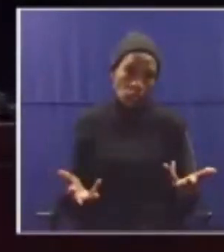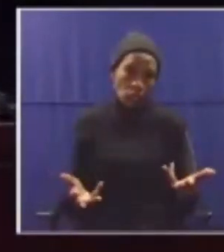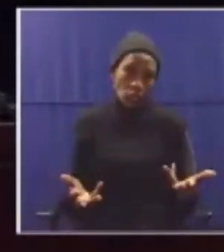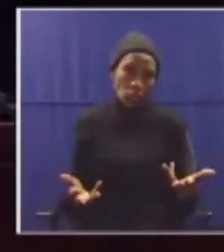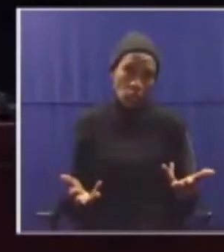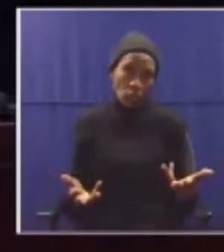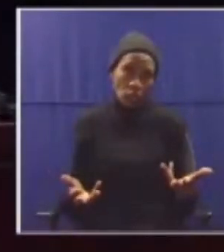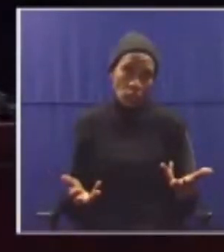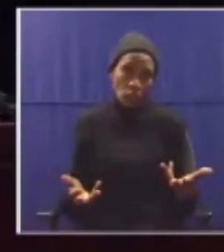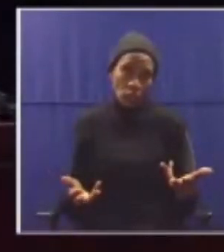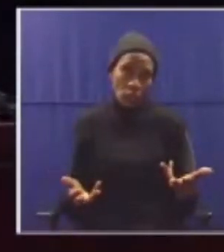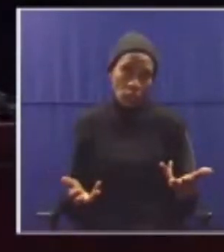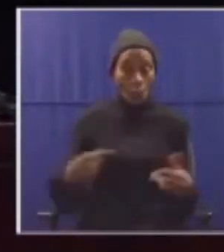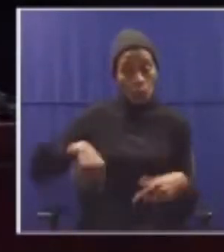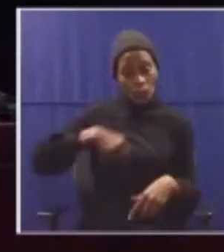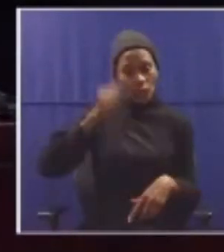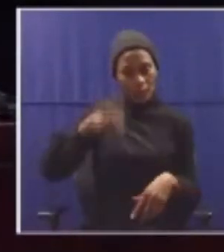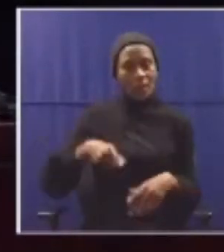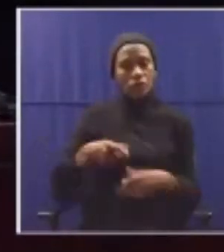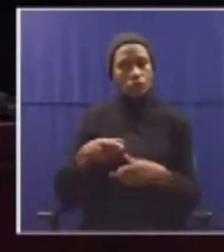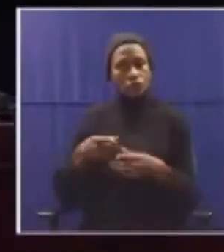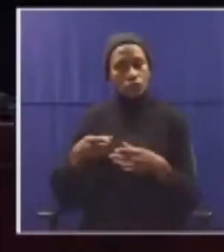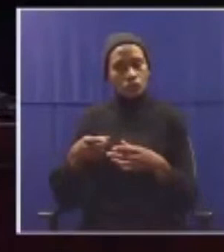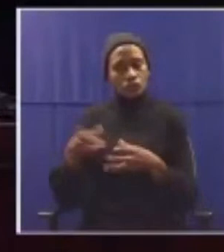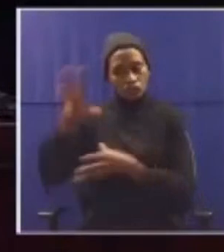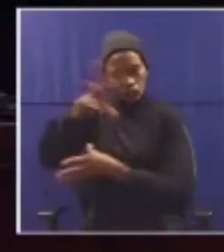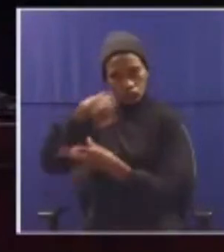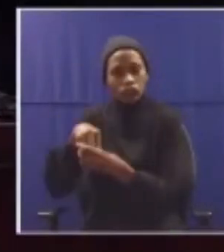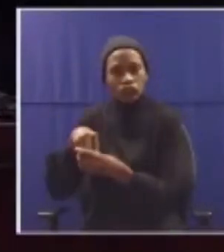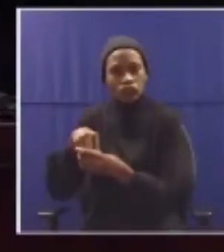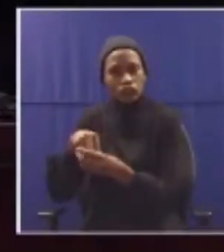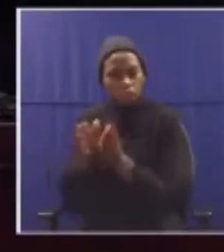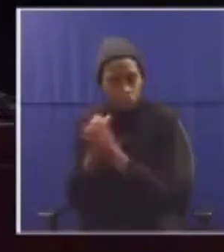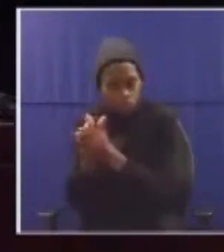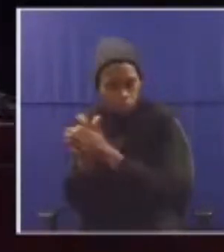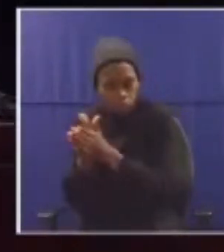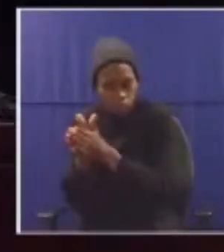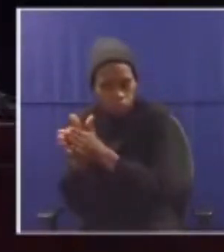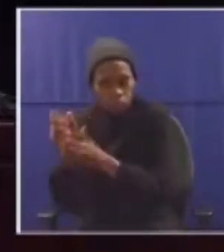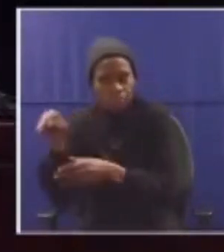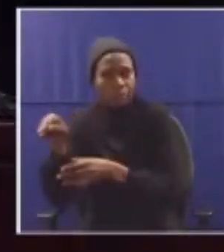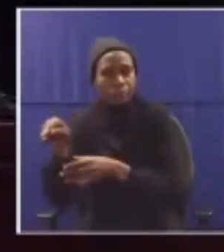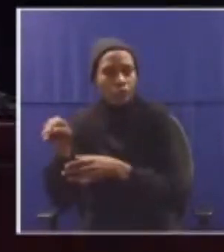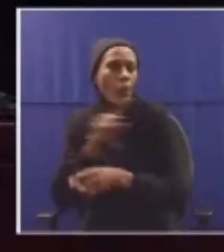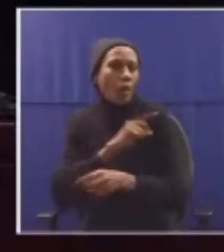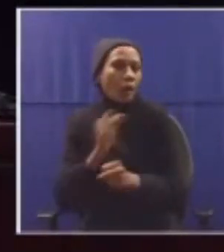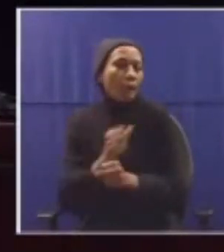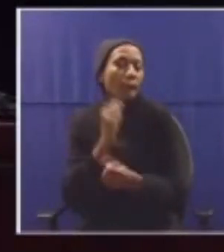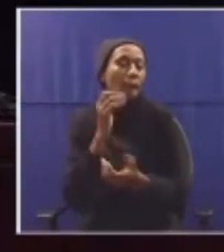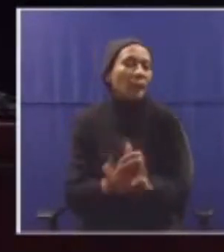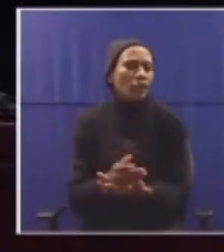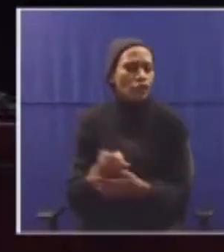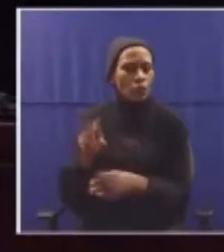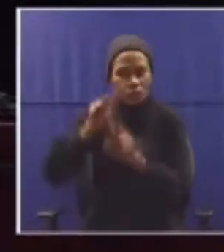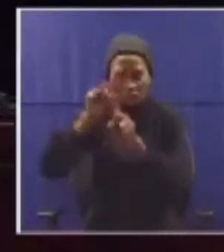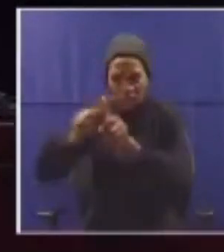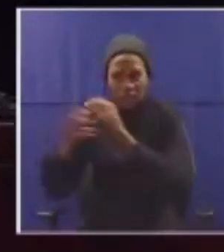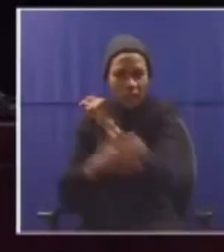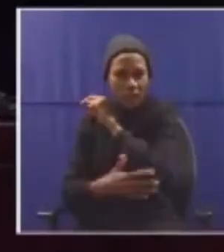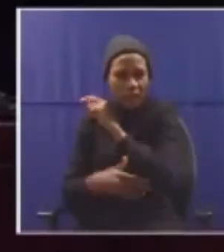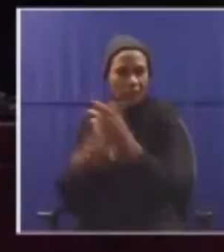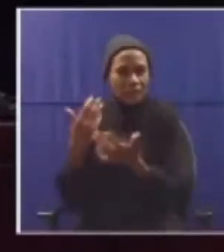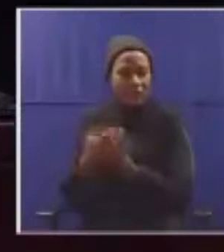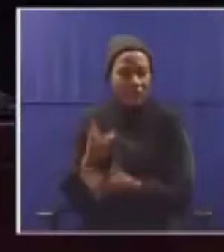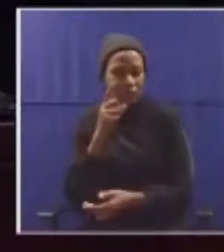engage, or we must engage persuasively, ensure that they can recognize the rights